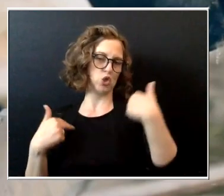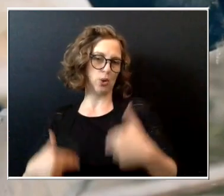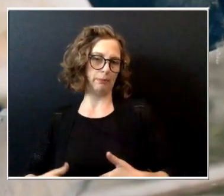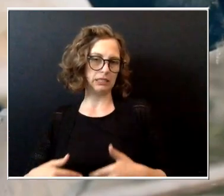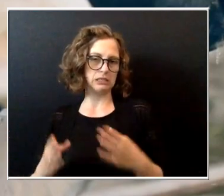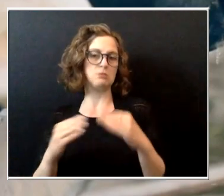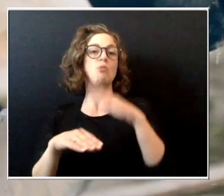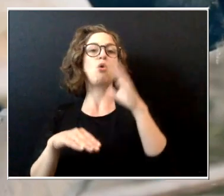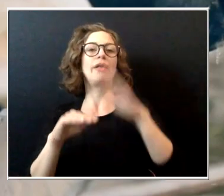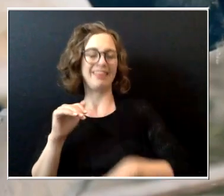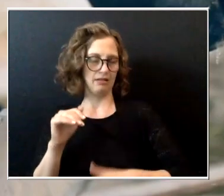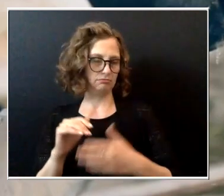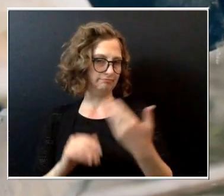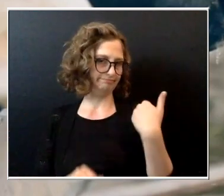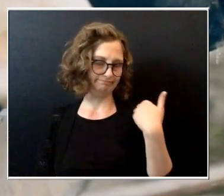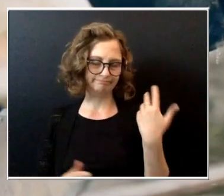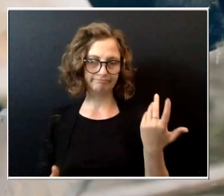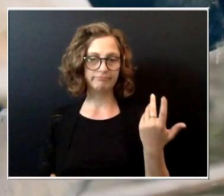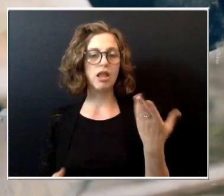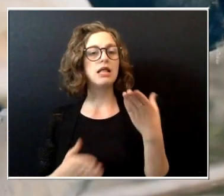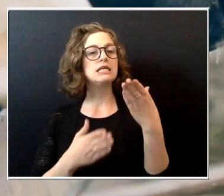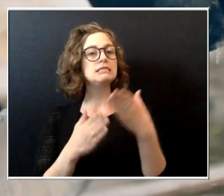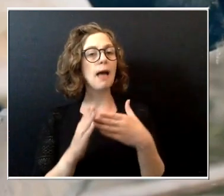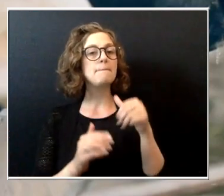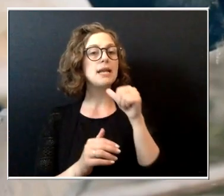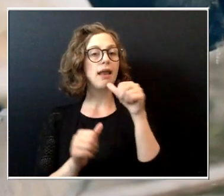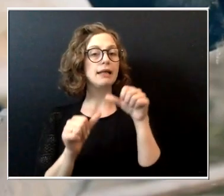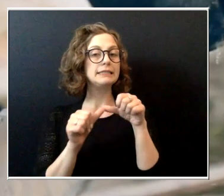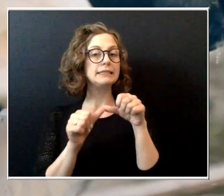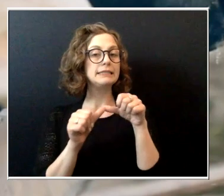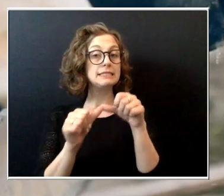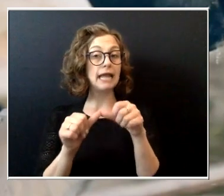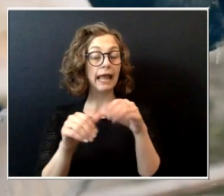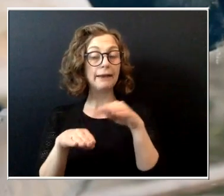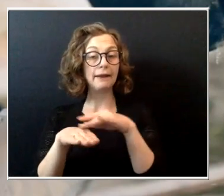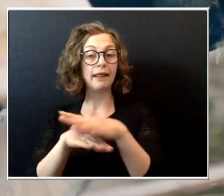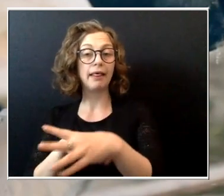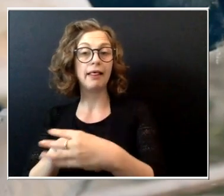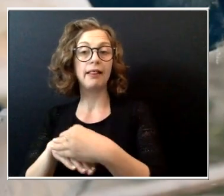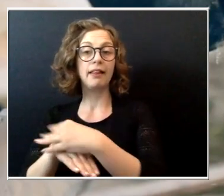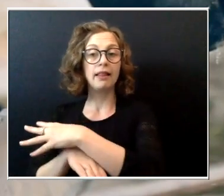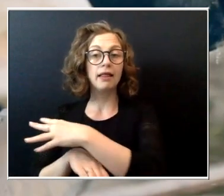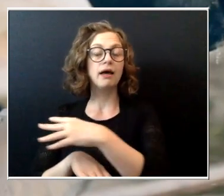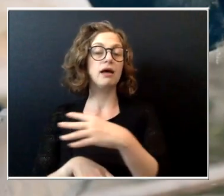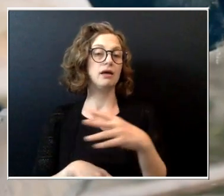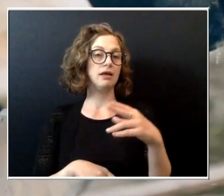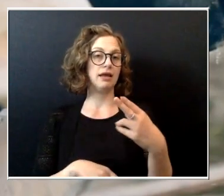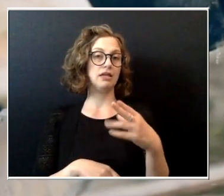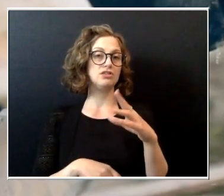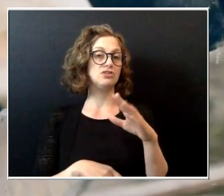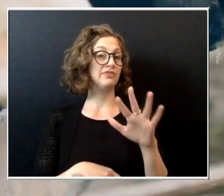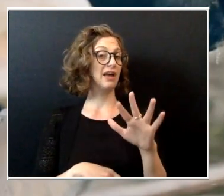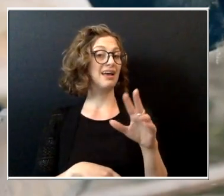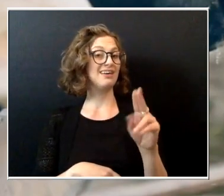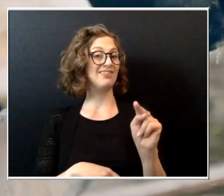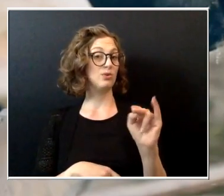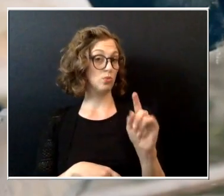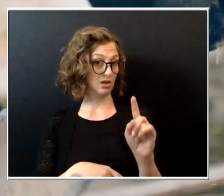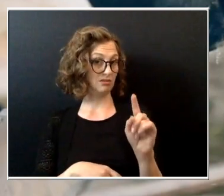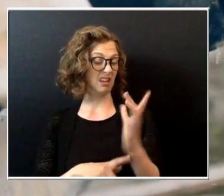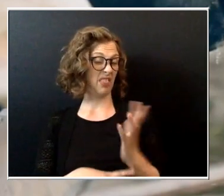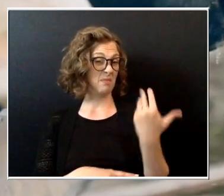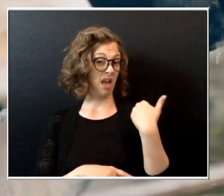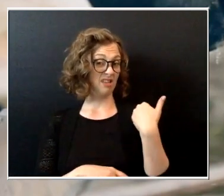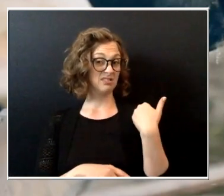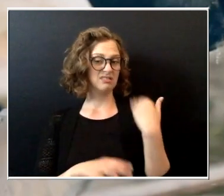some non-sustained transmission of H5N1 in the past, nothing at this point, and again, no big changes for that.